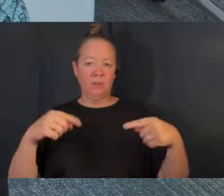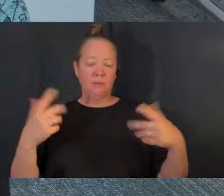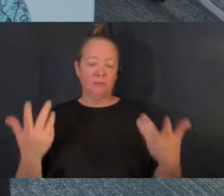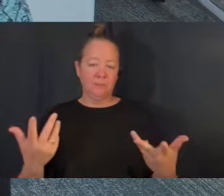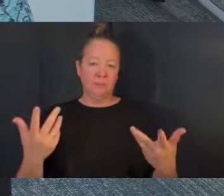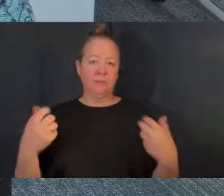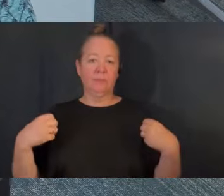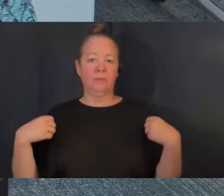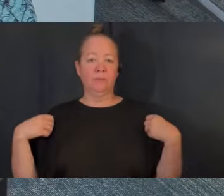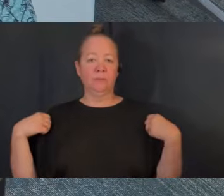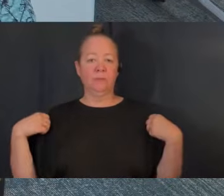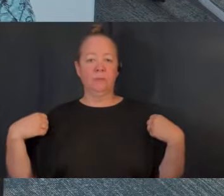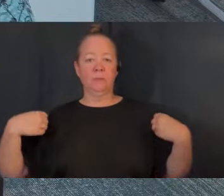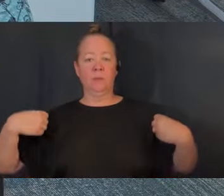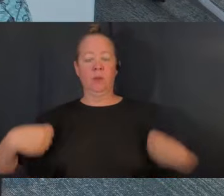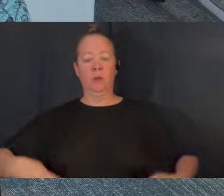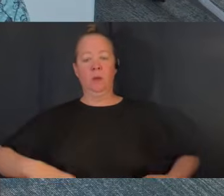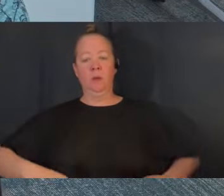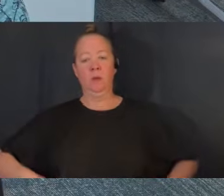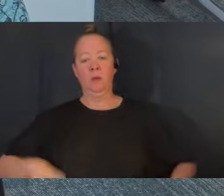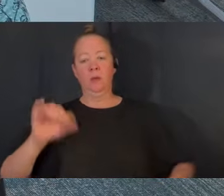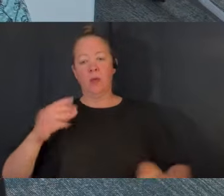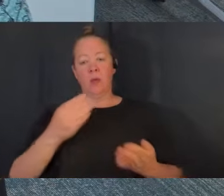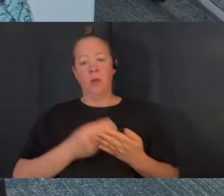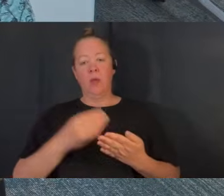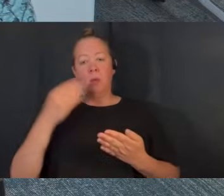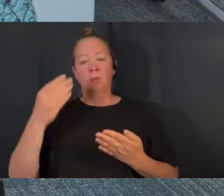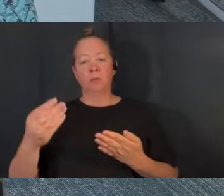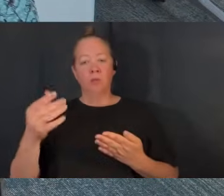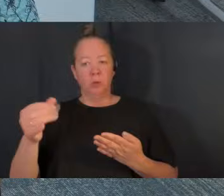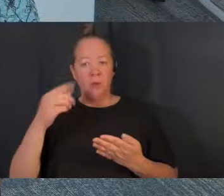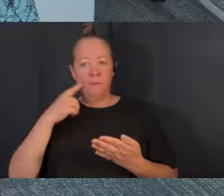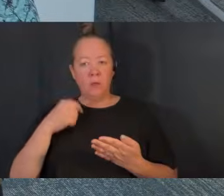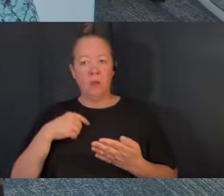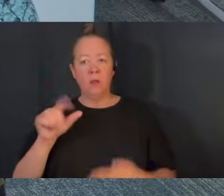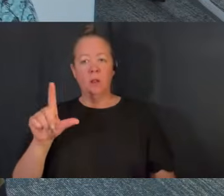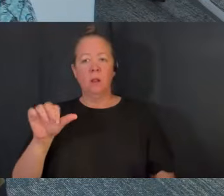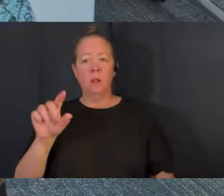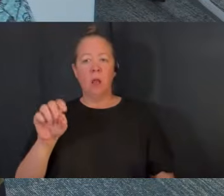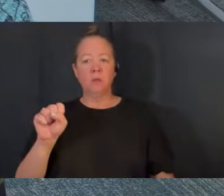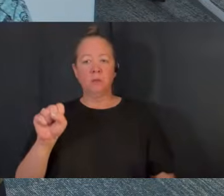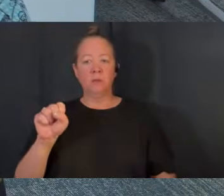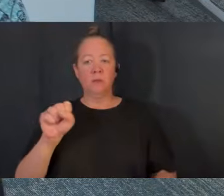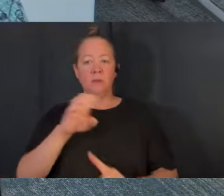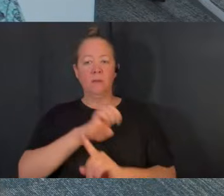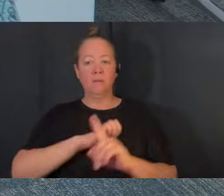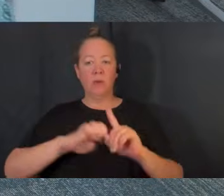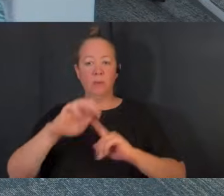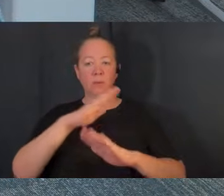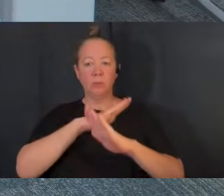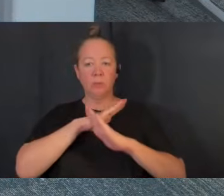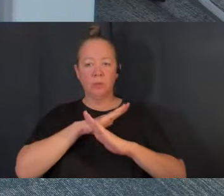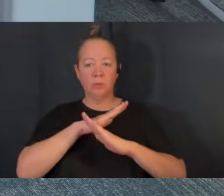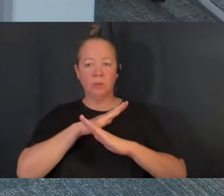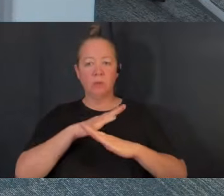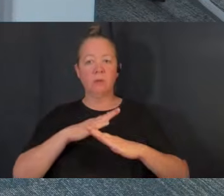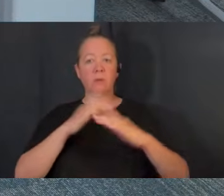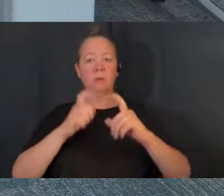The acquisition of the lots and it's their environmental protection. They're part of a much